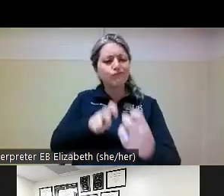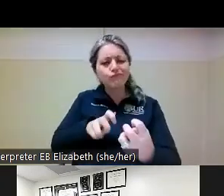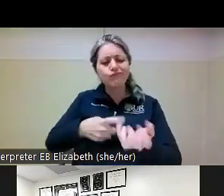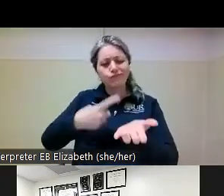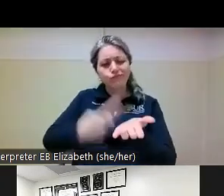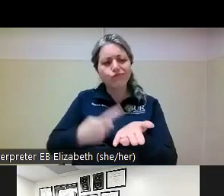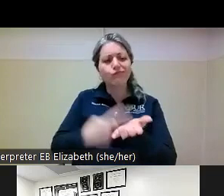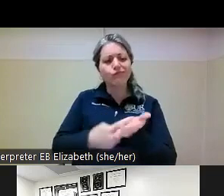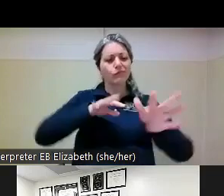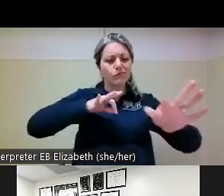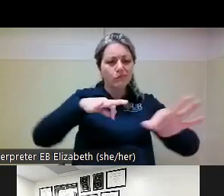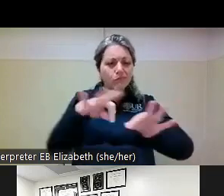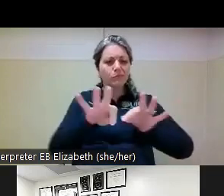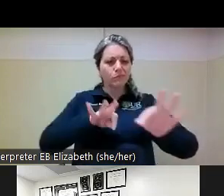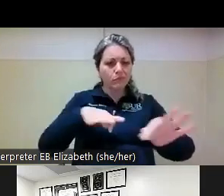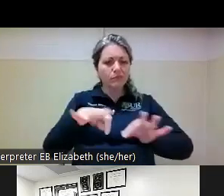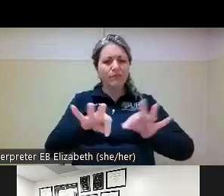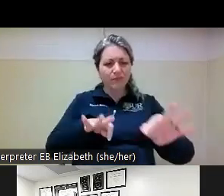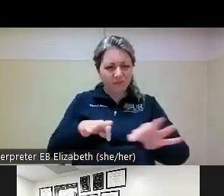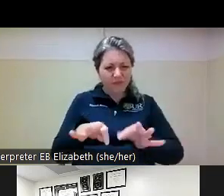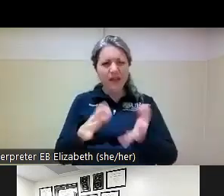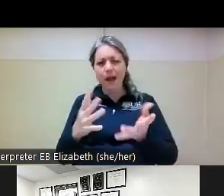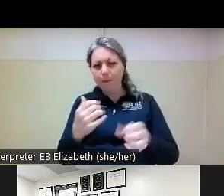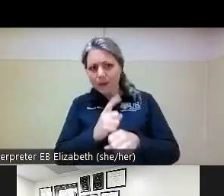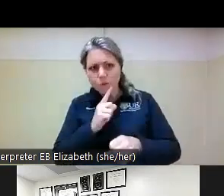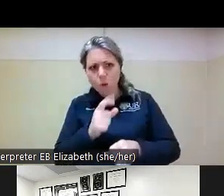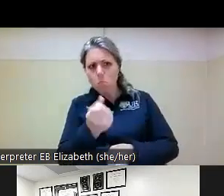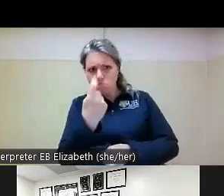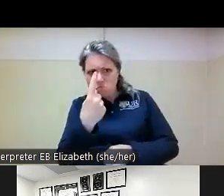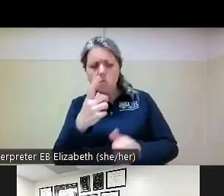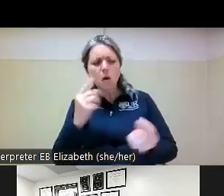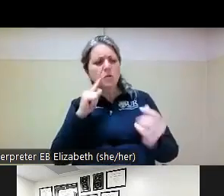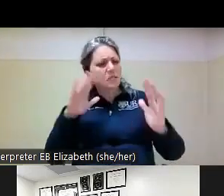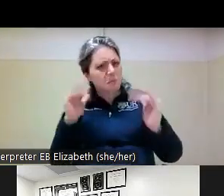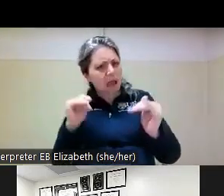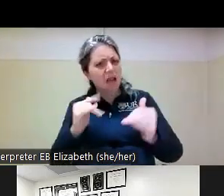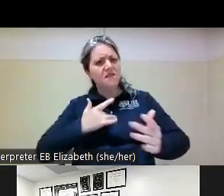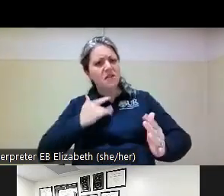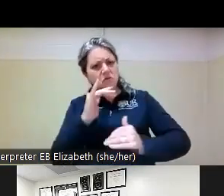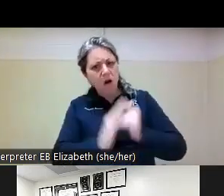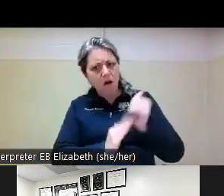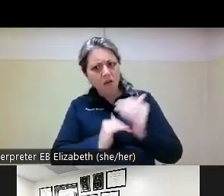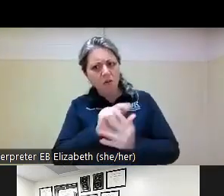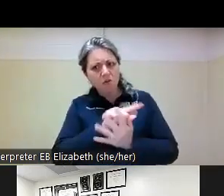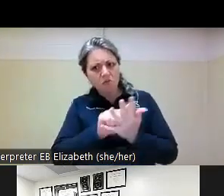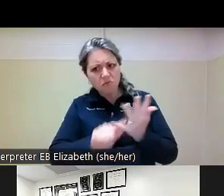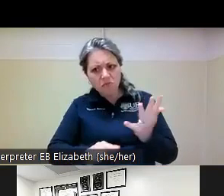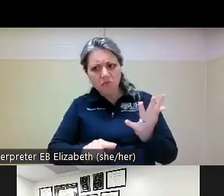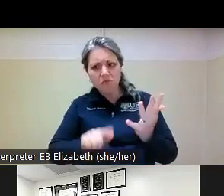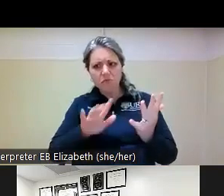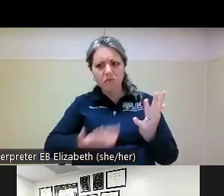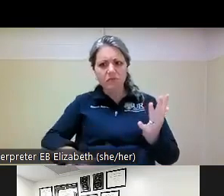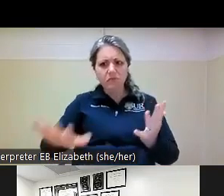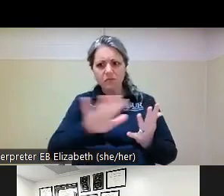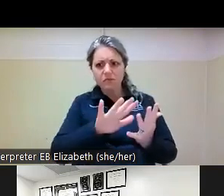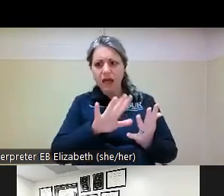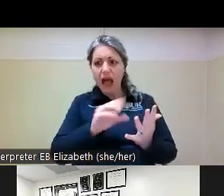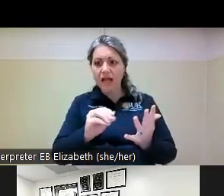we explain everything and we make sure that you feel comfortable in your surroundings with us.